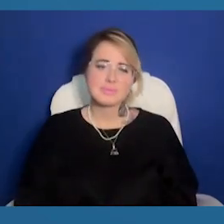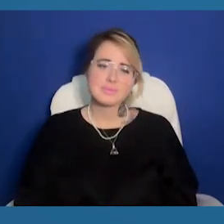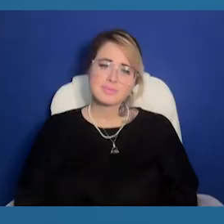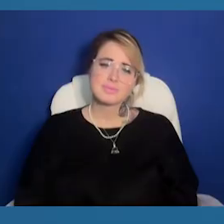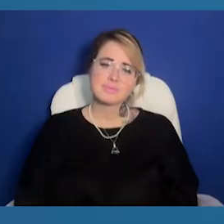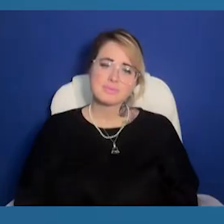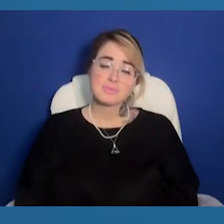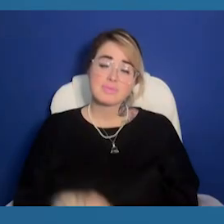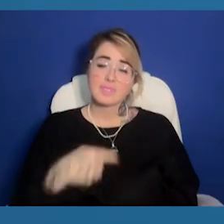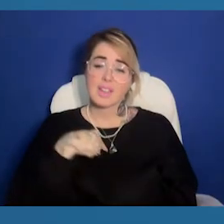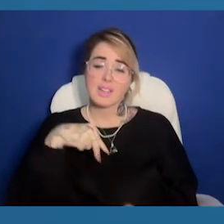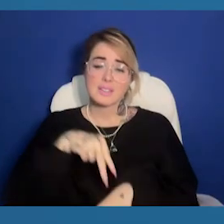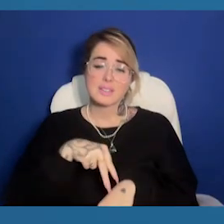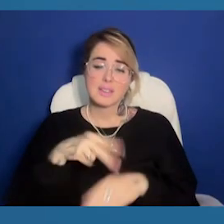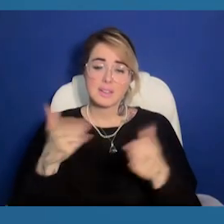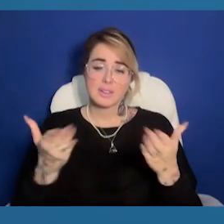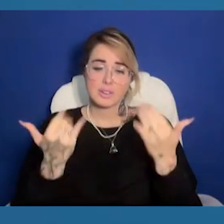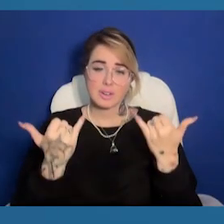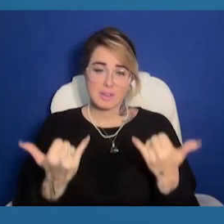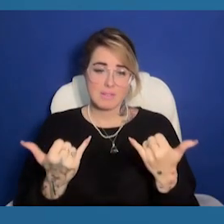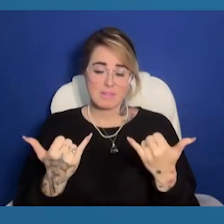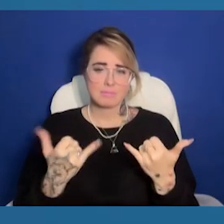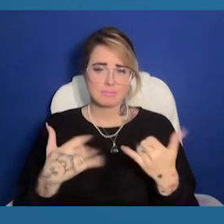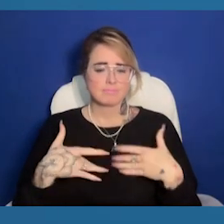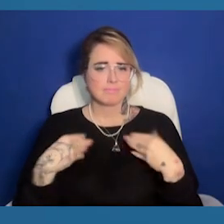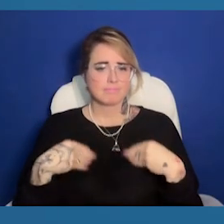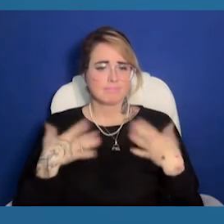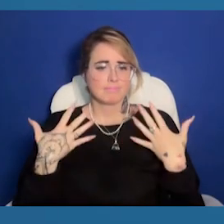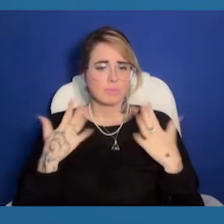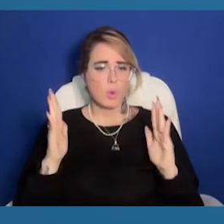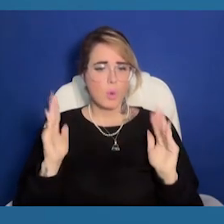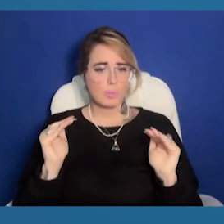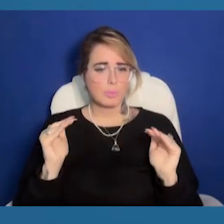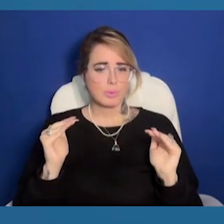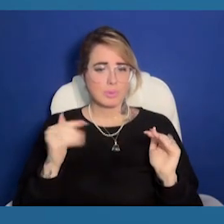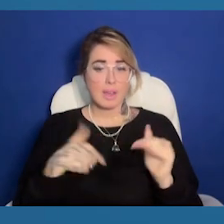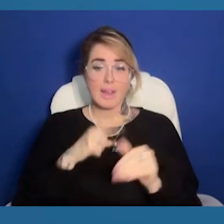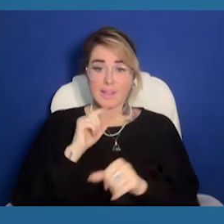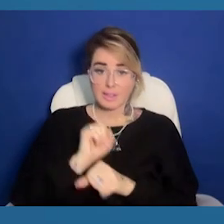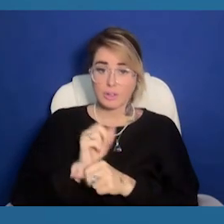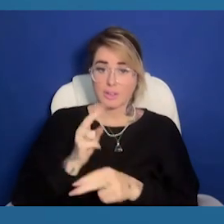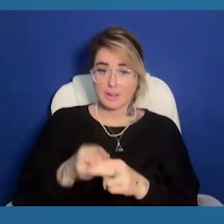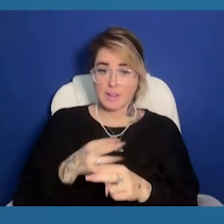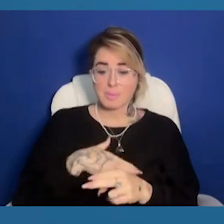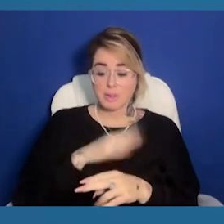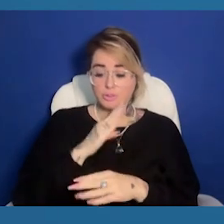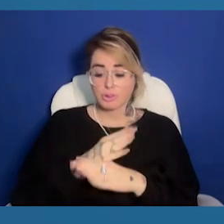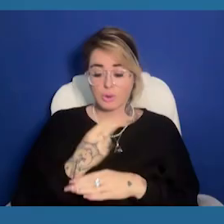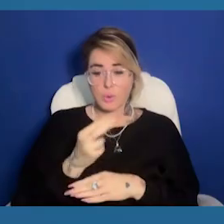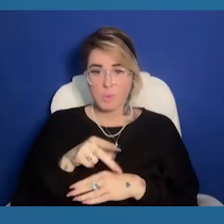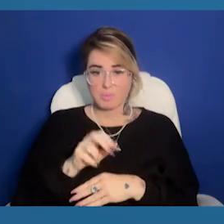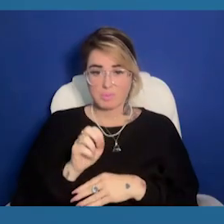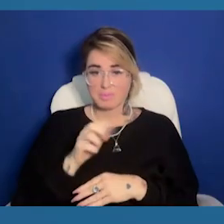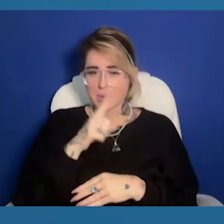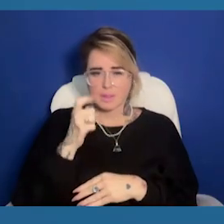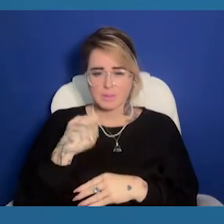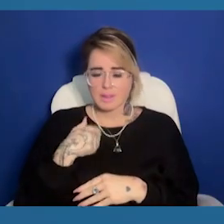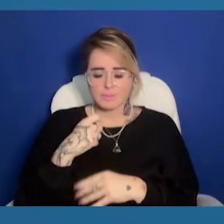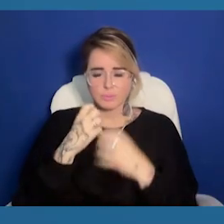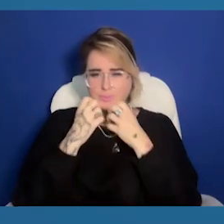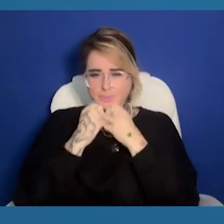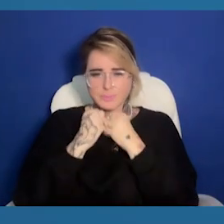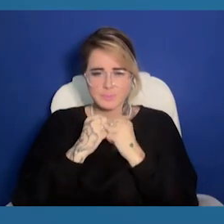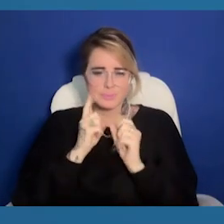I stand here filled of hope. I literally named my daughter Hope because that's just what I'm gonna have to embody for the rest of my